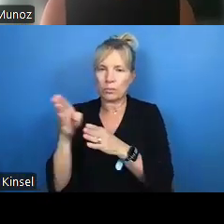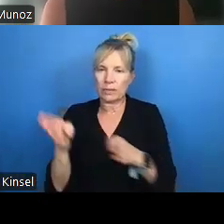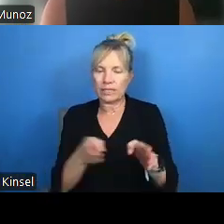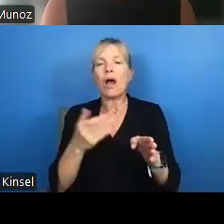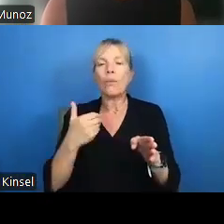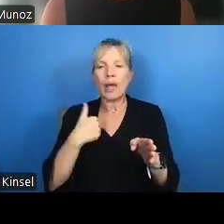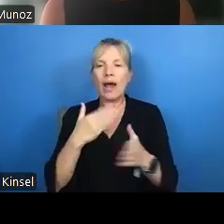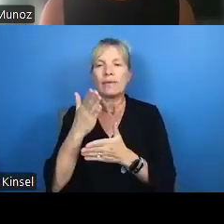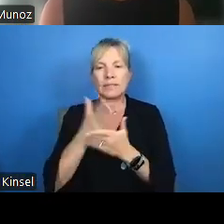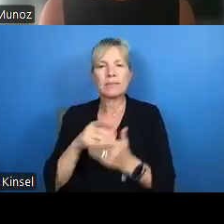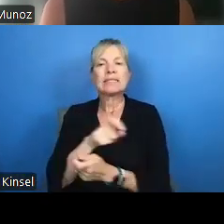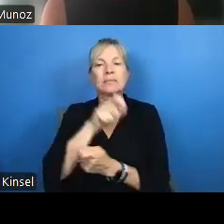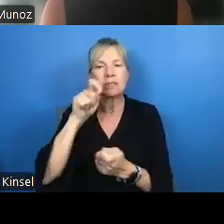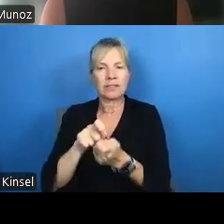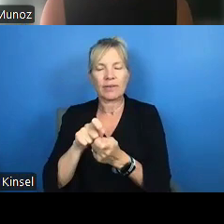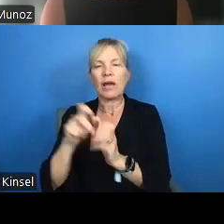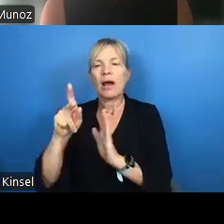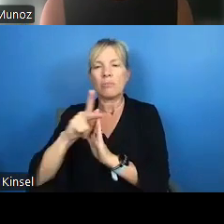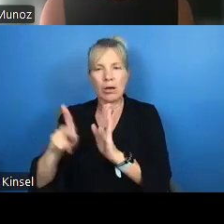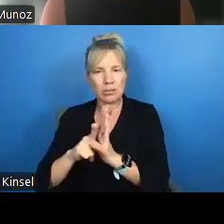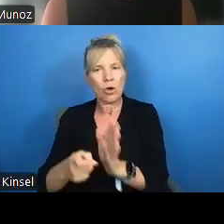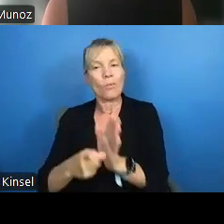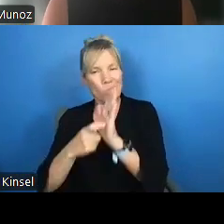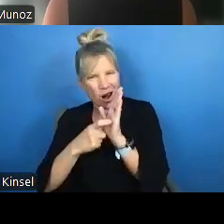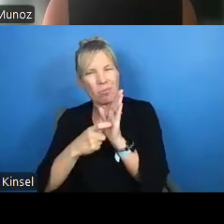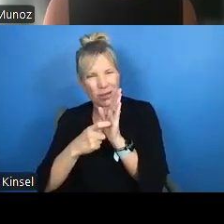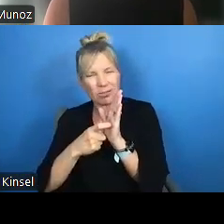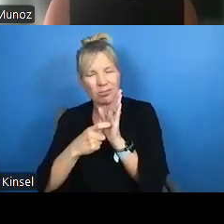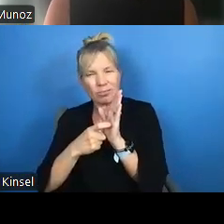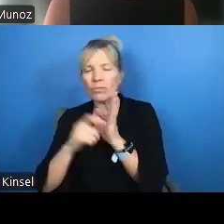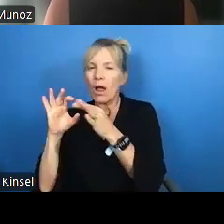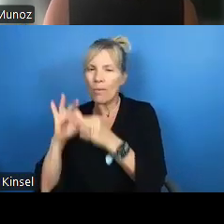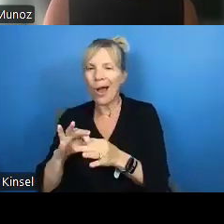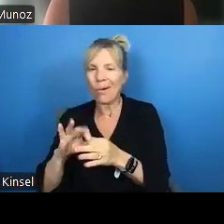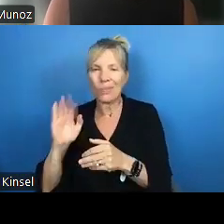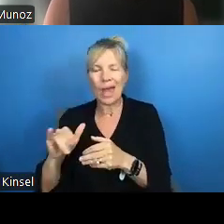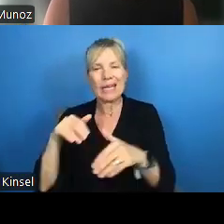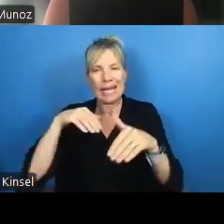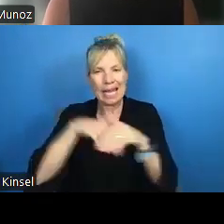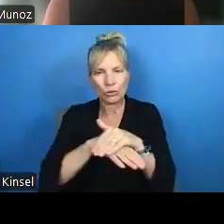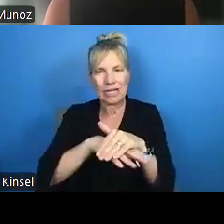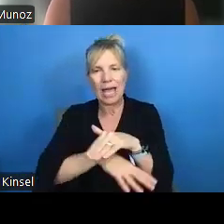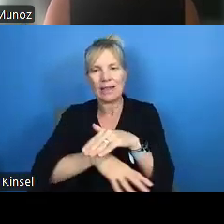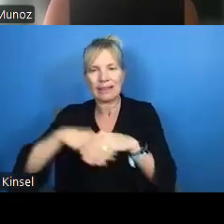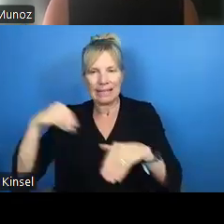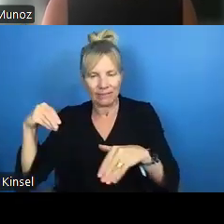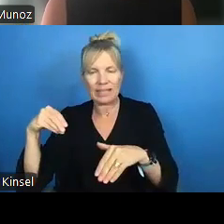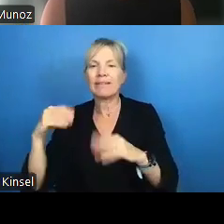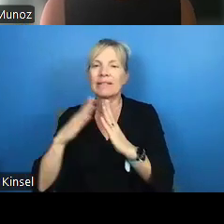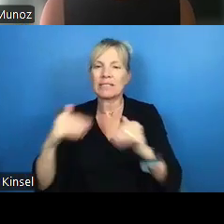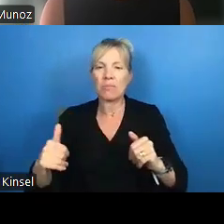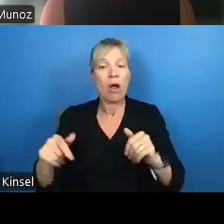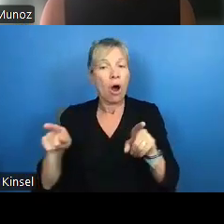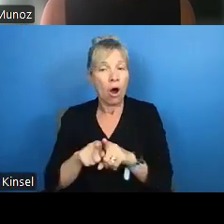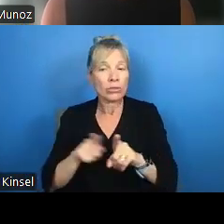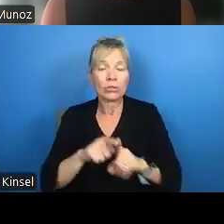some very specific policies and requirements around kind of that entrance and exit. We also in